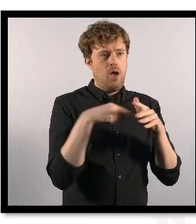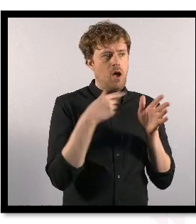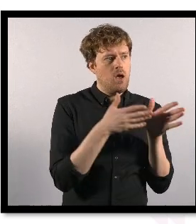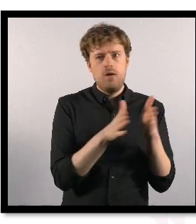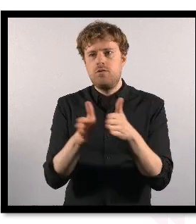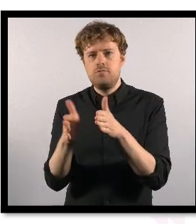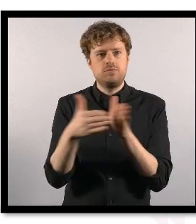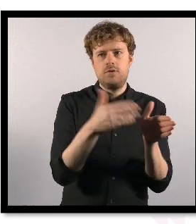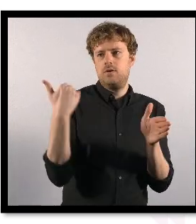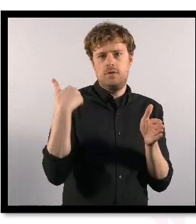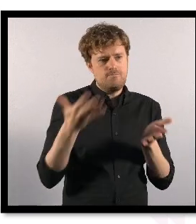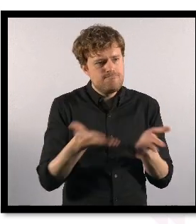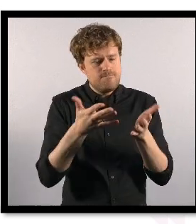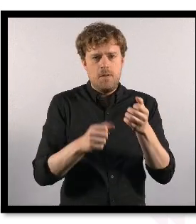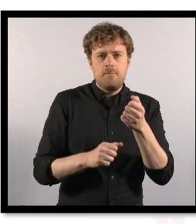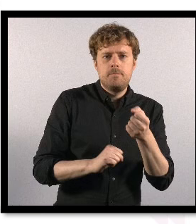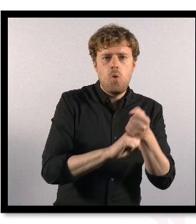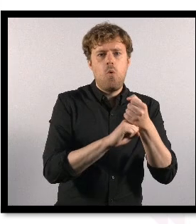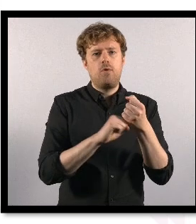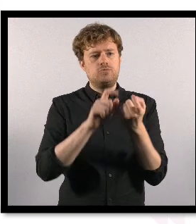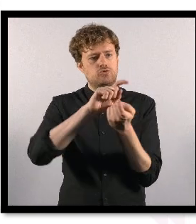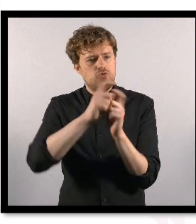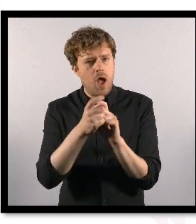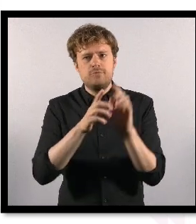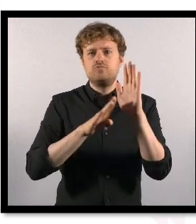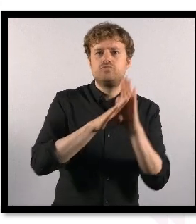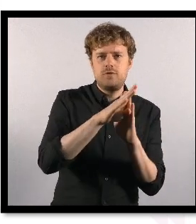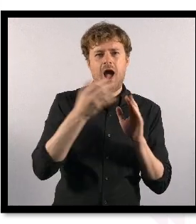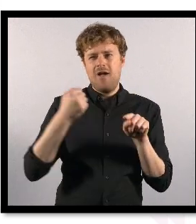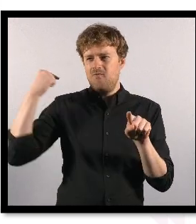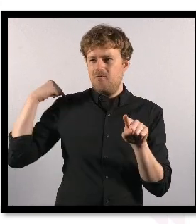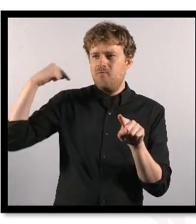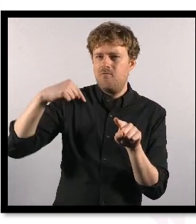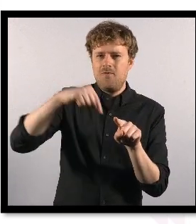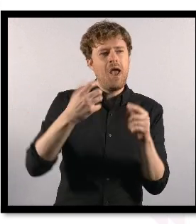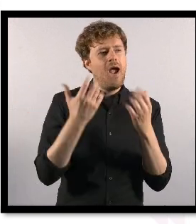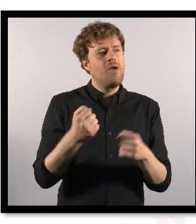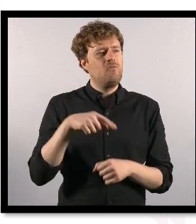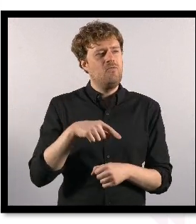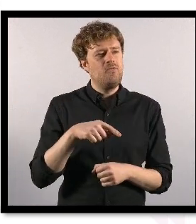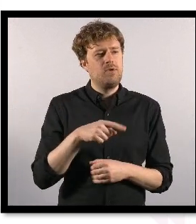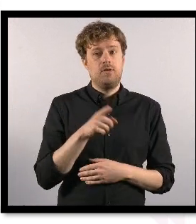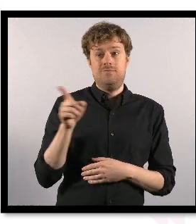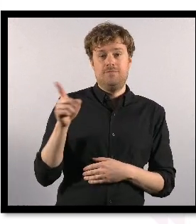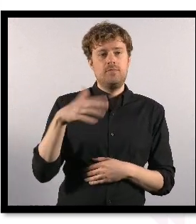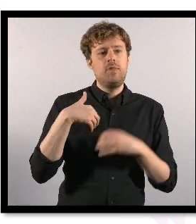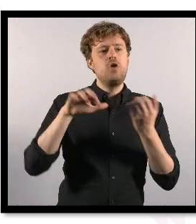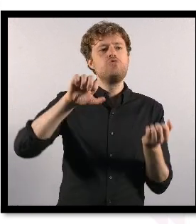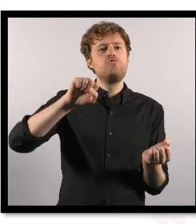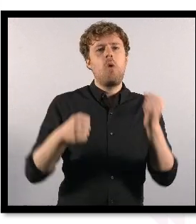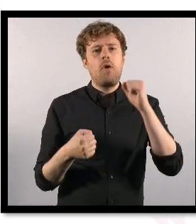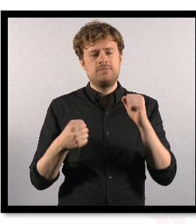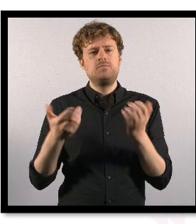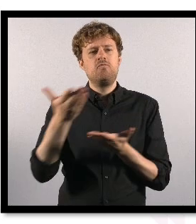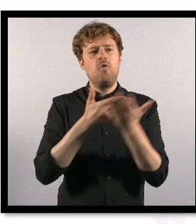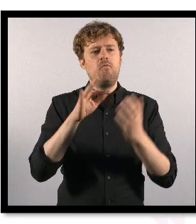was in Sydney, and he approached me and encouraged me to be part of the TOC. And this was even before I knew what the TOC was doing or how